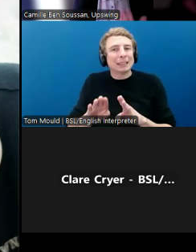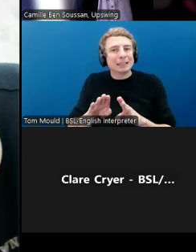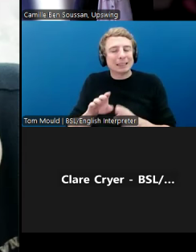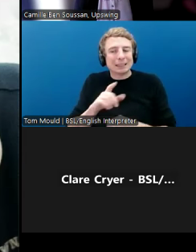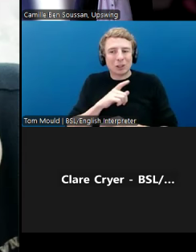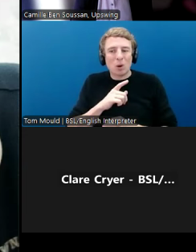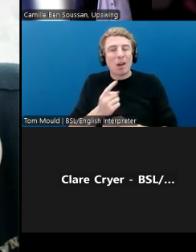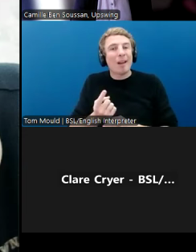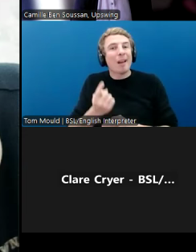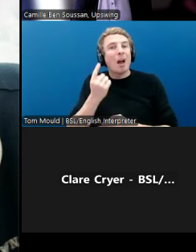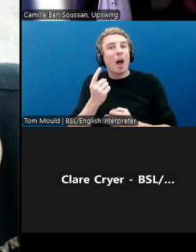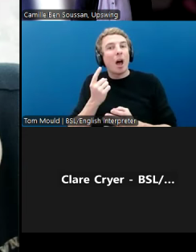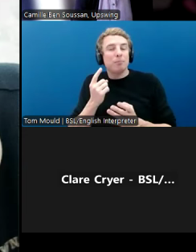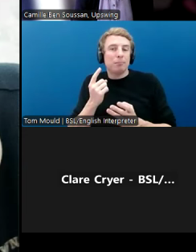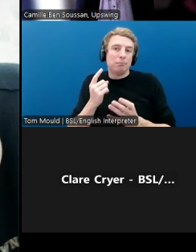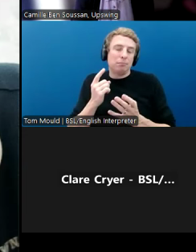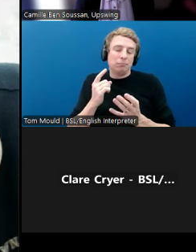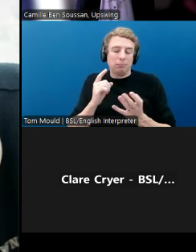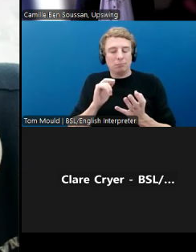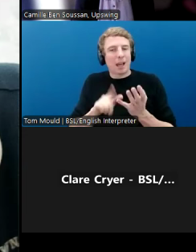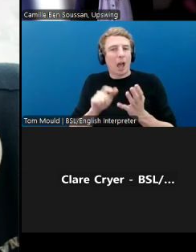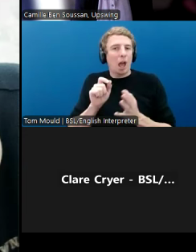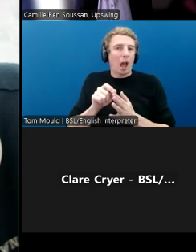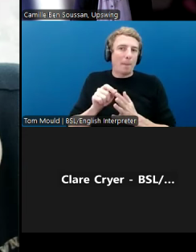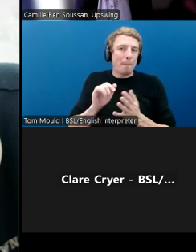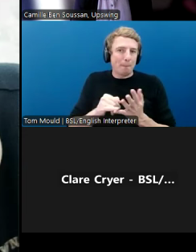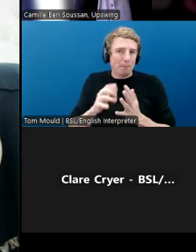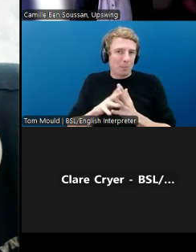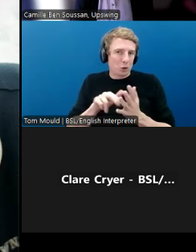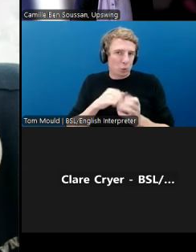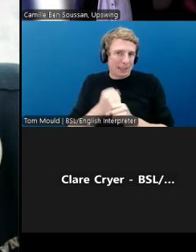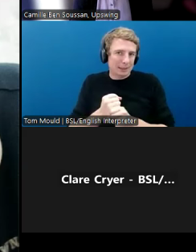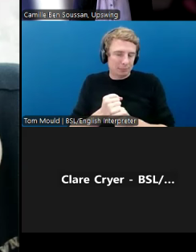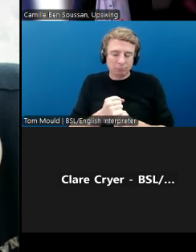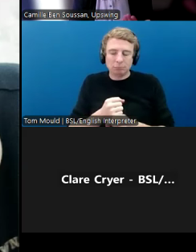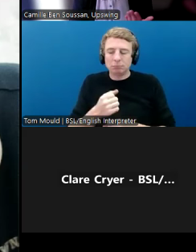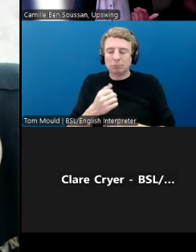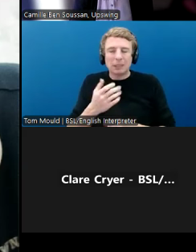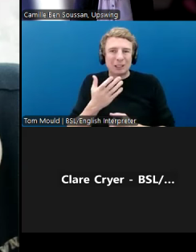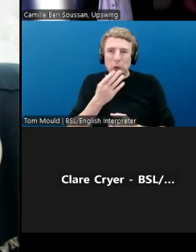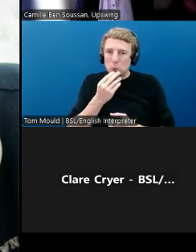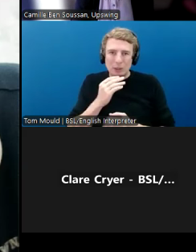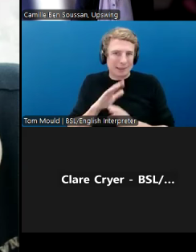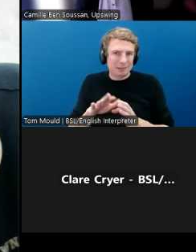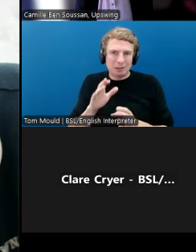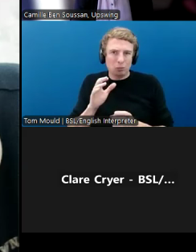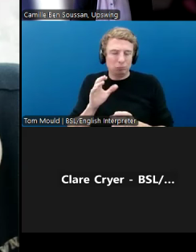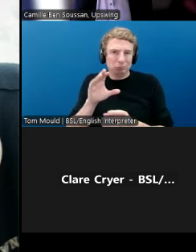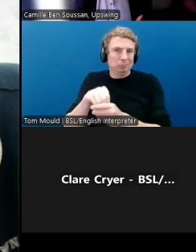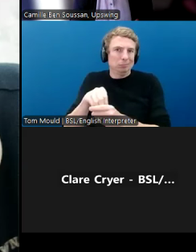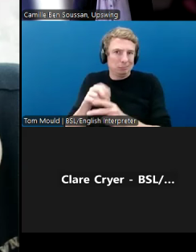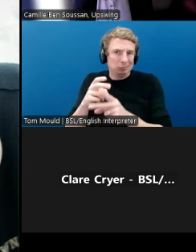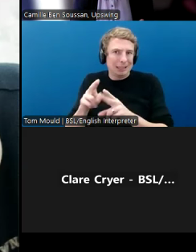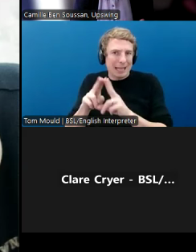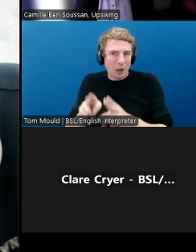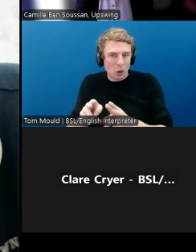And also bring those artists who had lived experience of disability and were circus artists and could